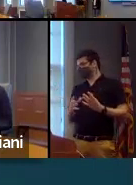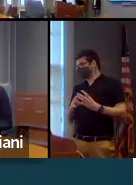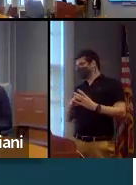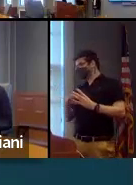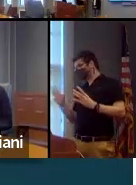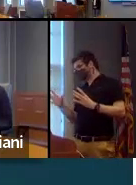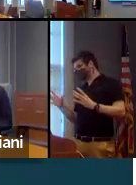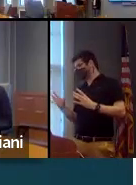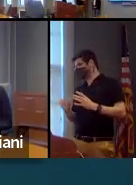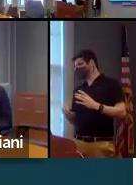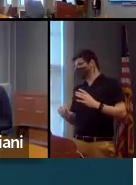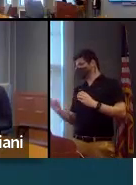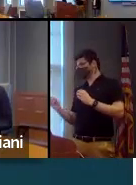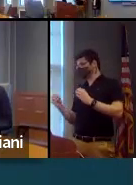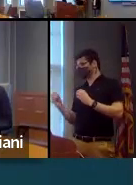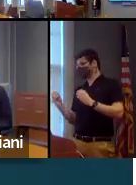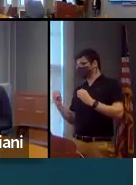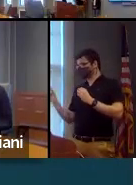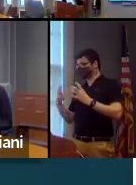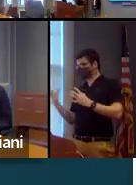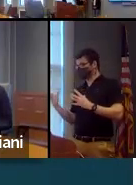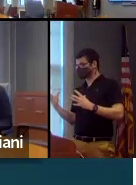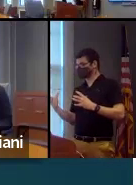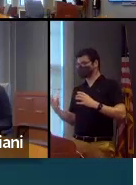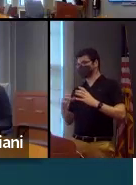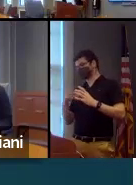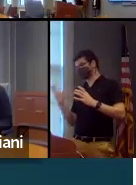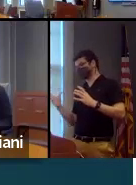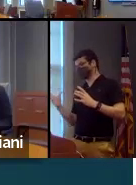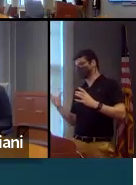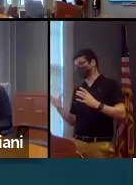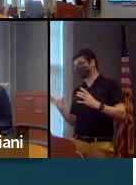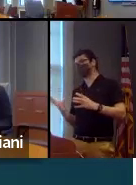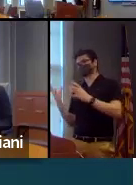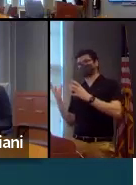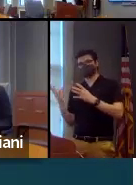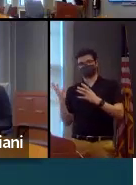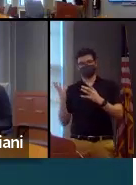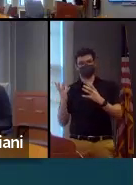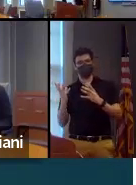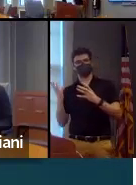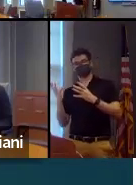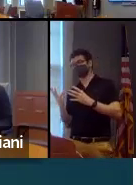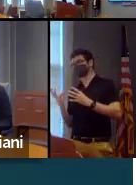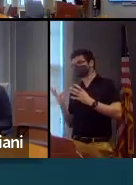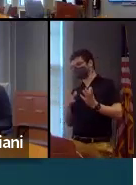And hopefully, eventually looking at this co-location between the first, starting off with just cultural